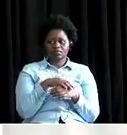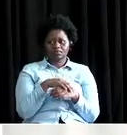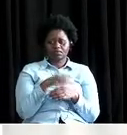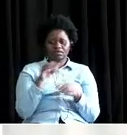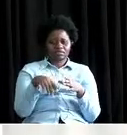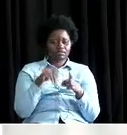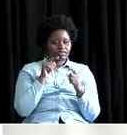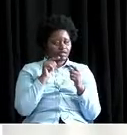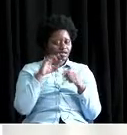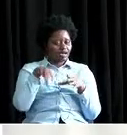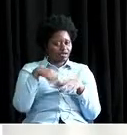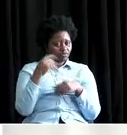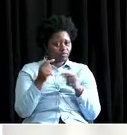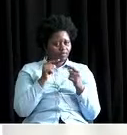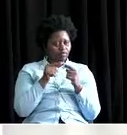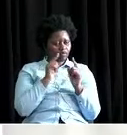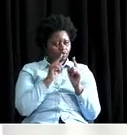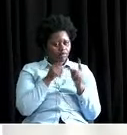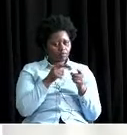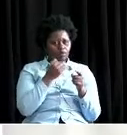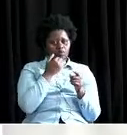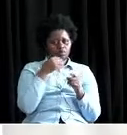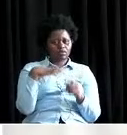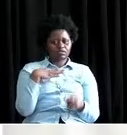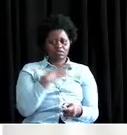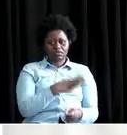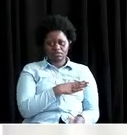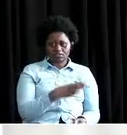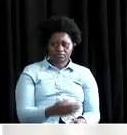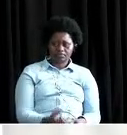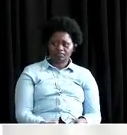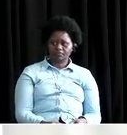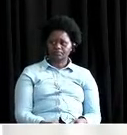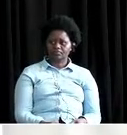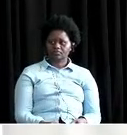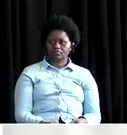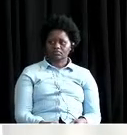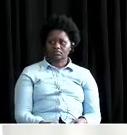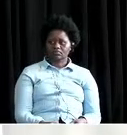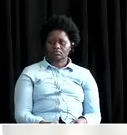out of order and unnecessary. Who's that councillor?